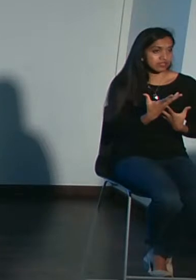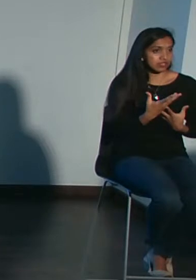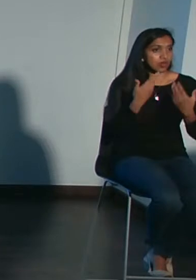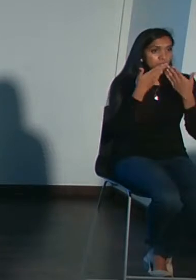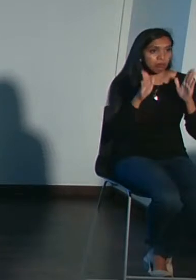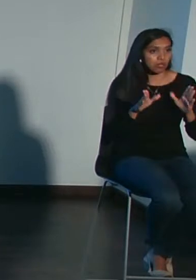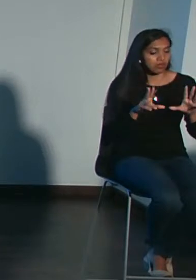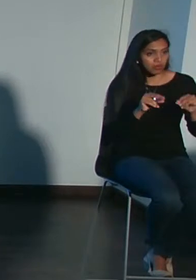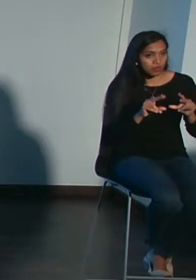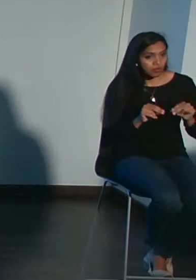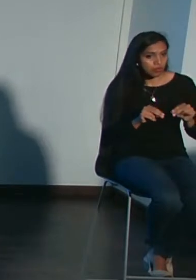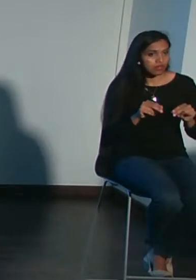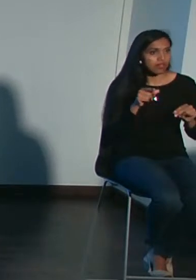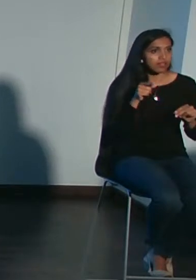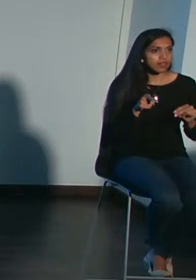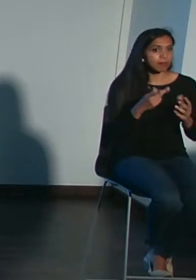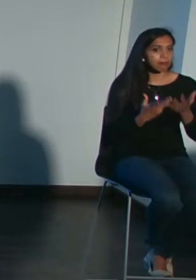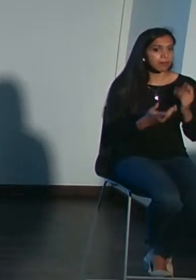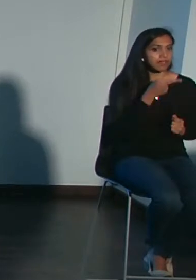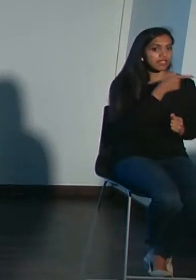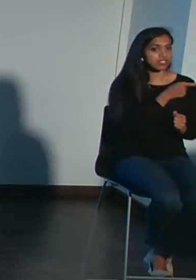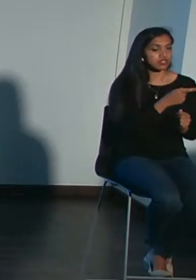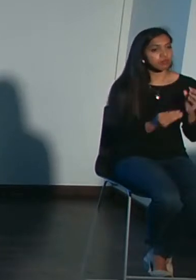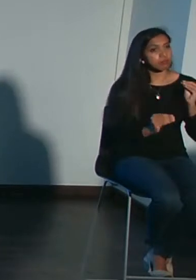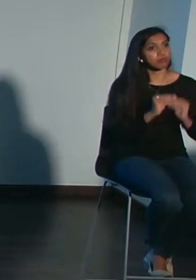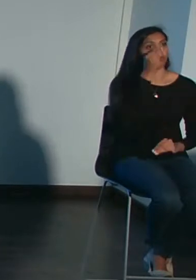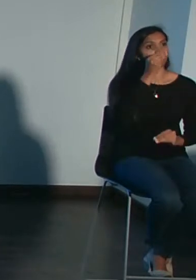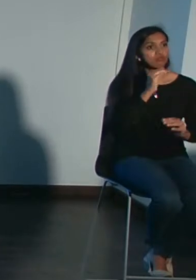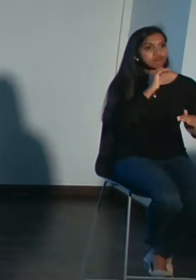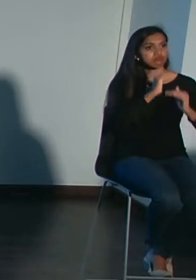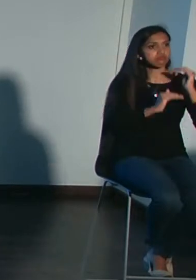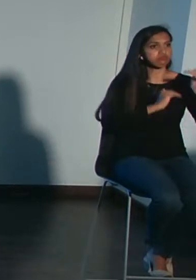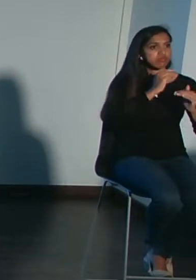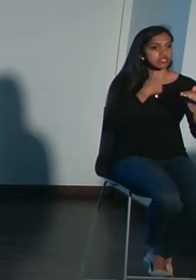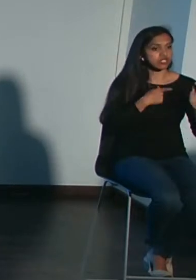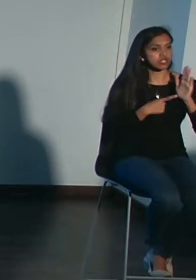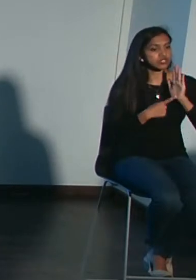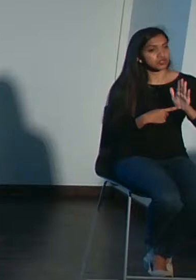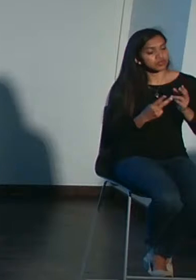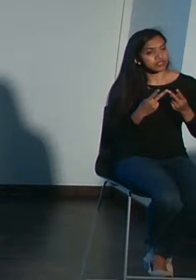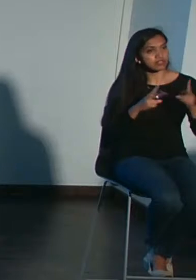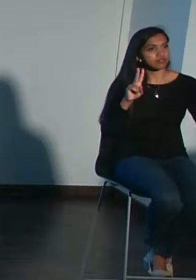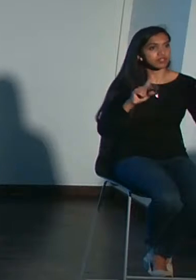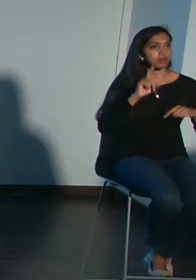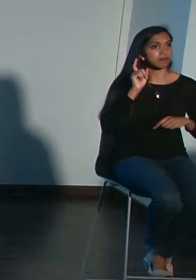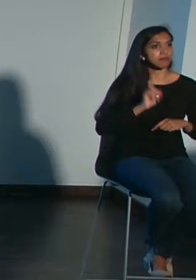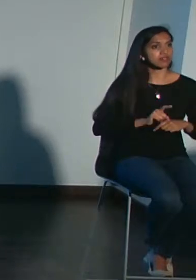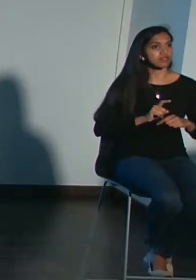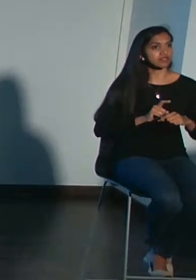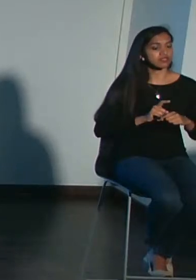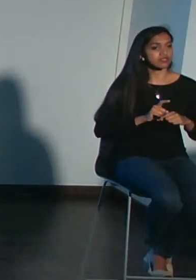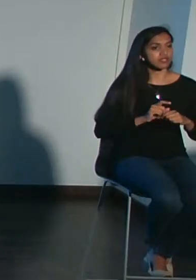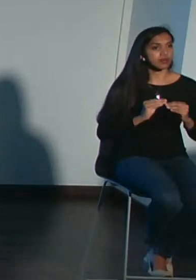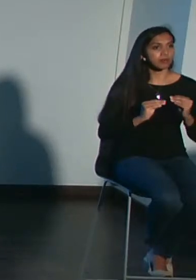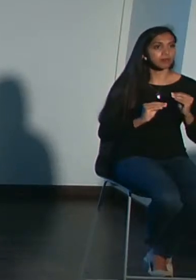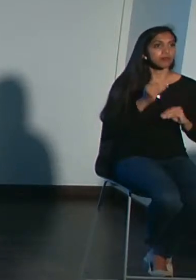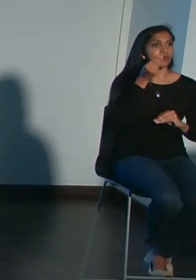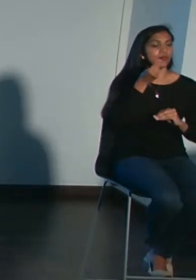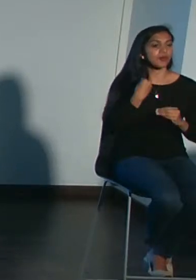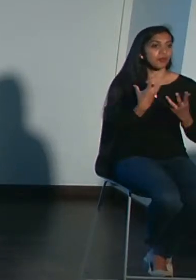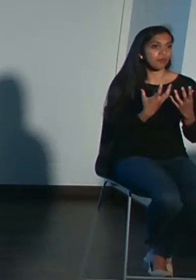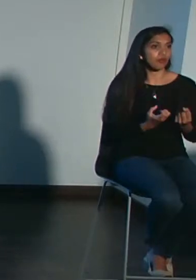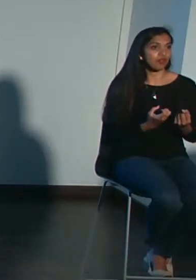openly. That perhaps she should have held herself in a certain way and, presented herself differently or something. And I